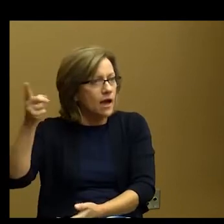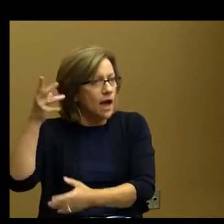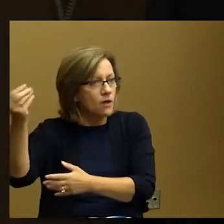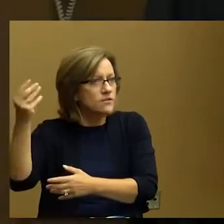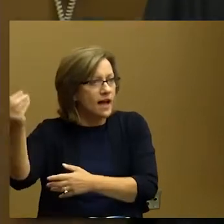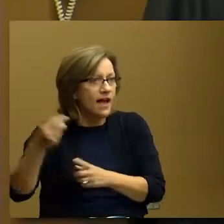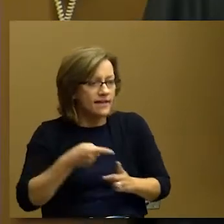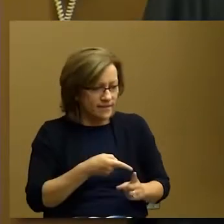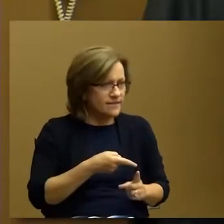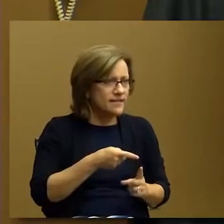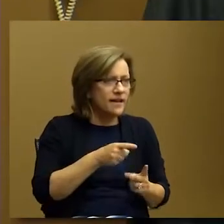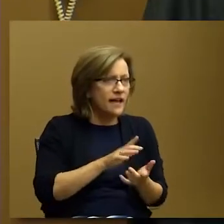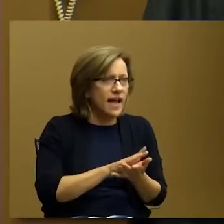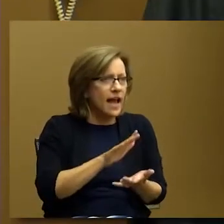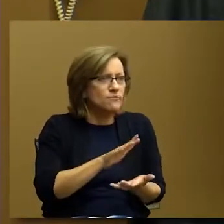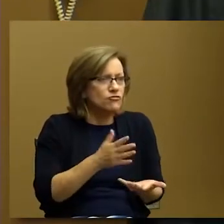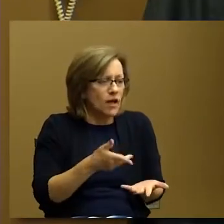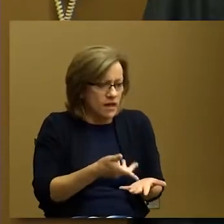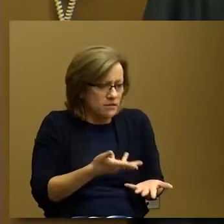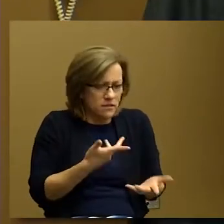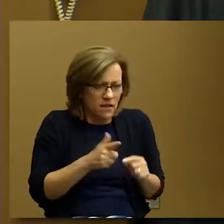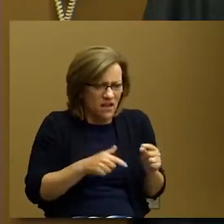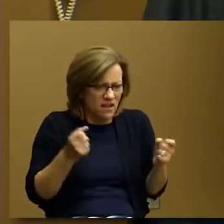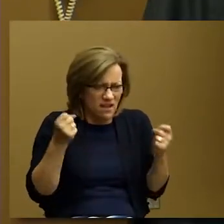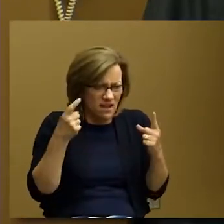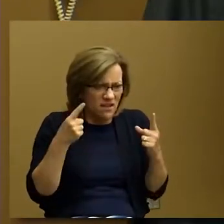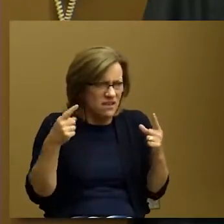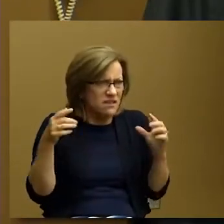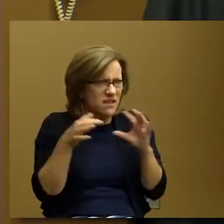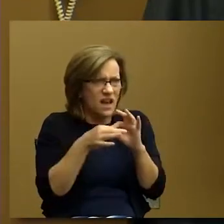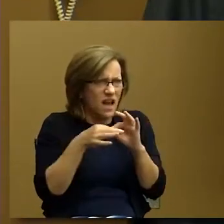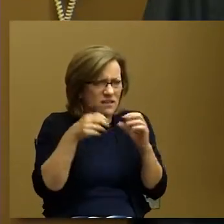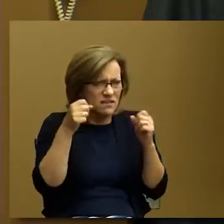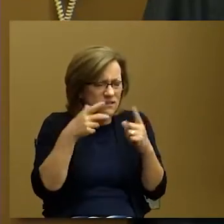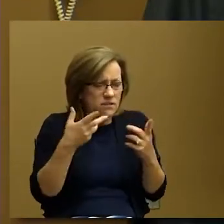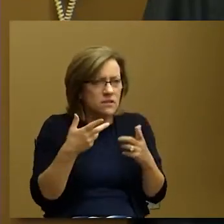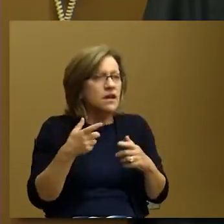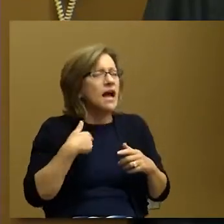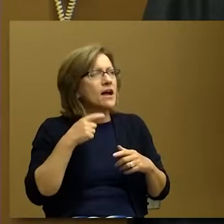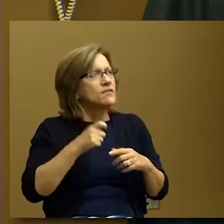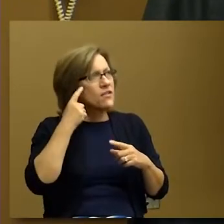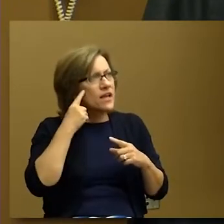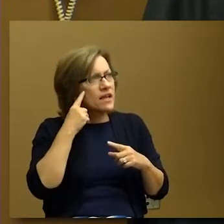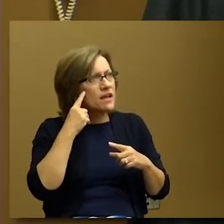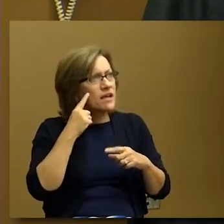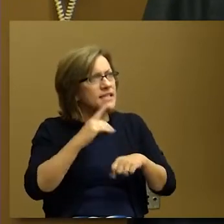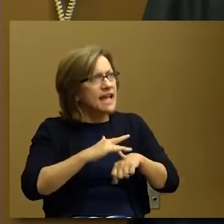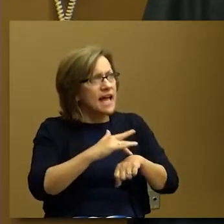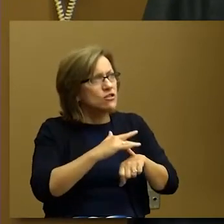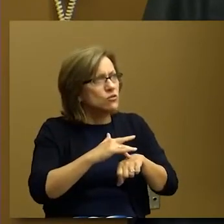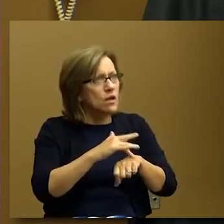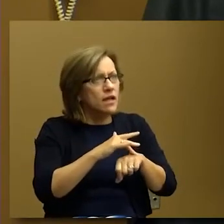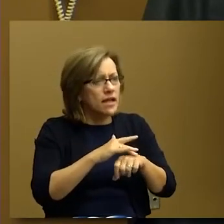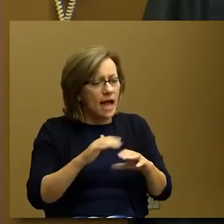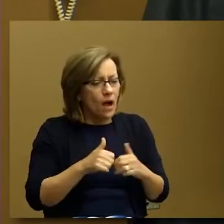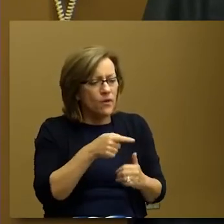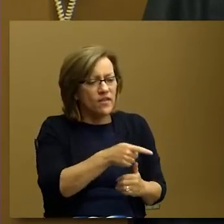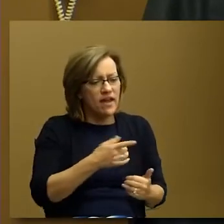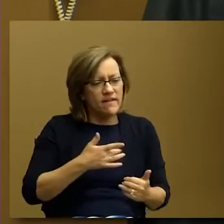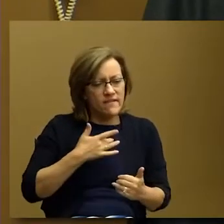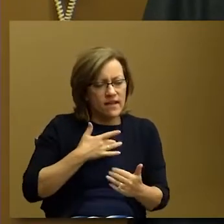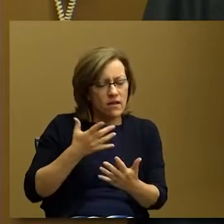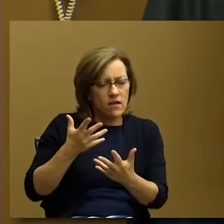relate. What I would do is really think about tactually, how would they feel it? How would they represent